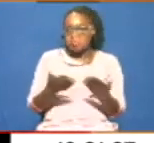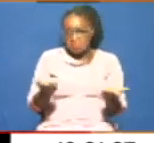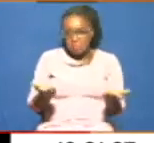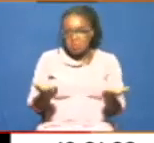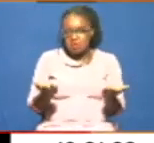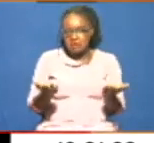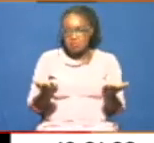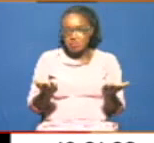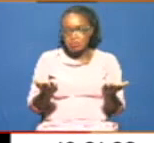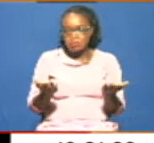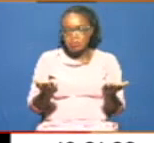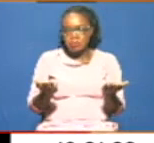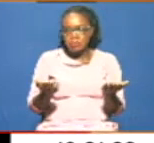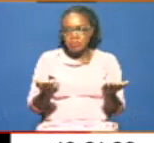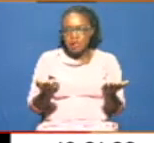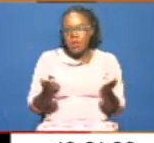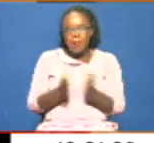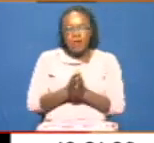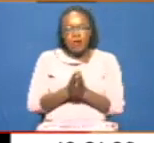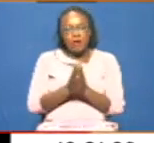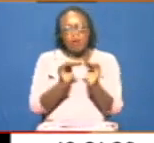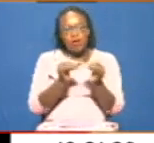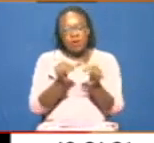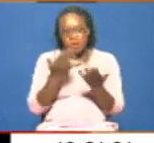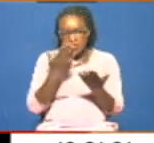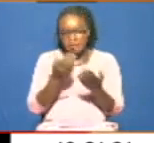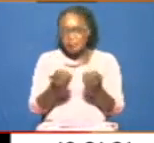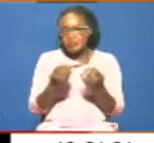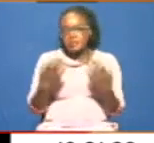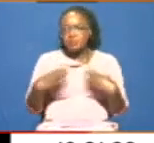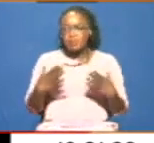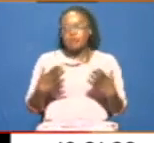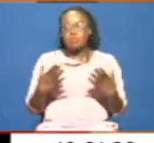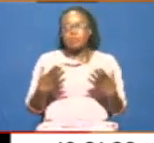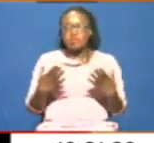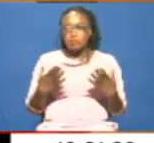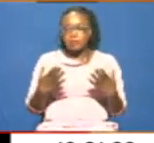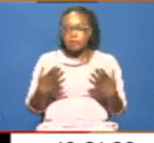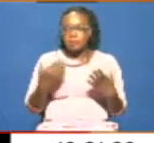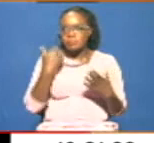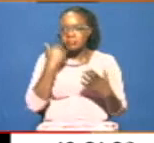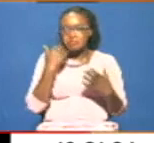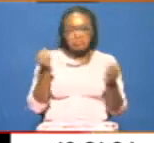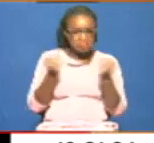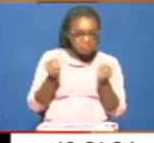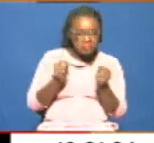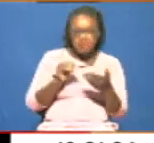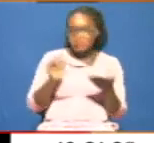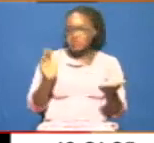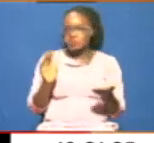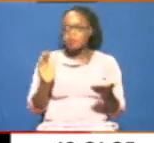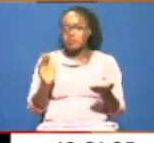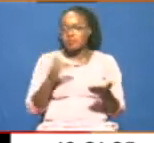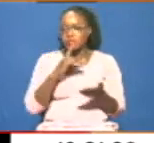media that is acknowledged. You're talking about as many people as probably a disease like malaria or more. And